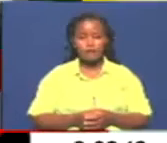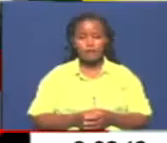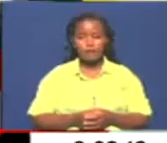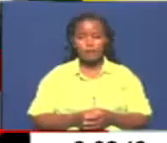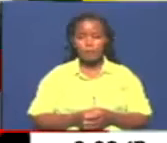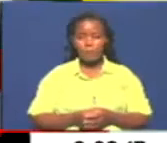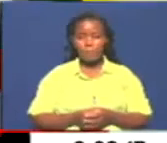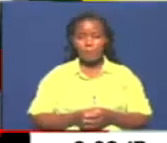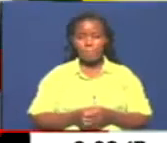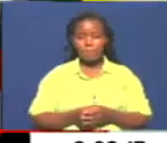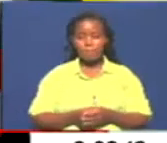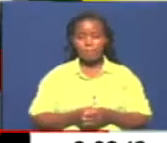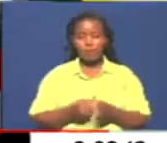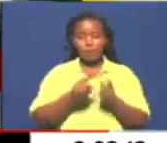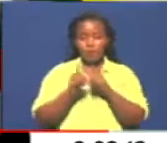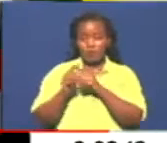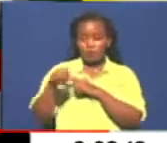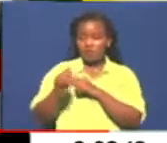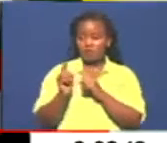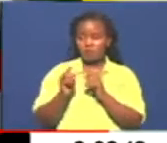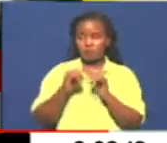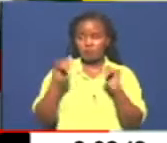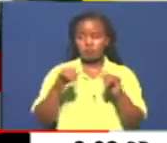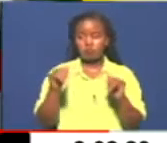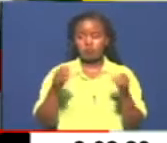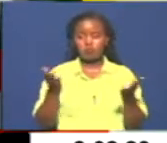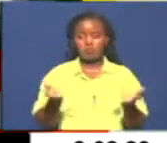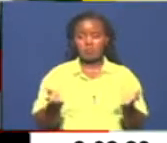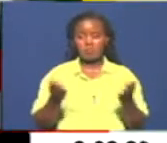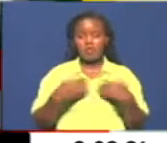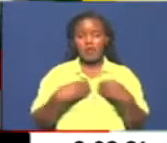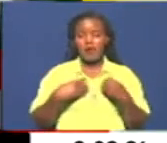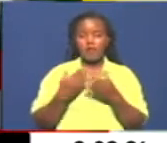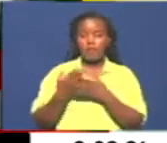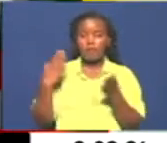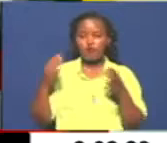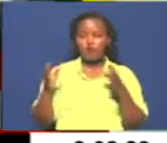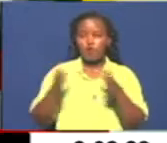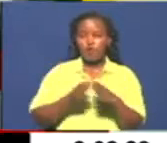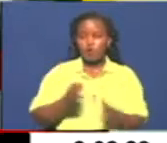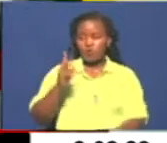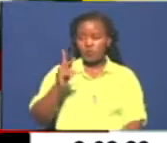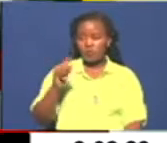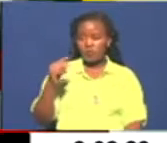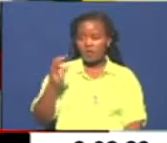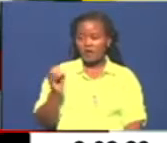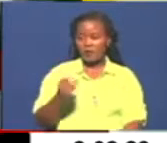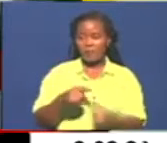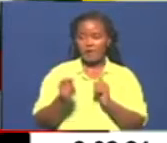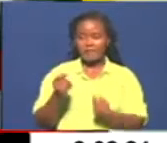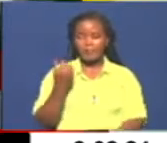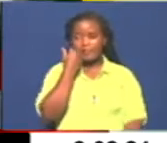Your usual captains on Easy Friday, John Cargo, the legendary, who is not feeling well, so we wish him very